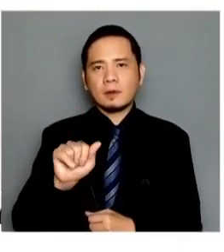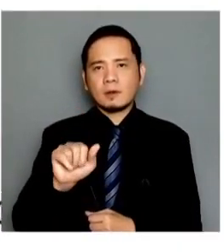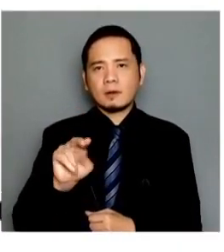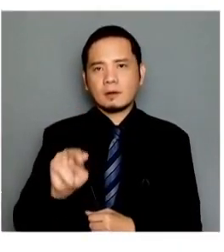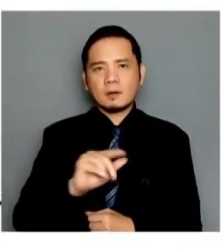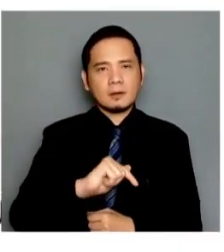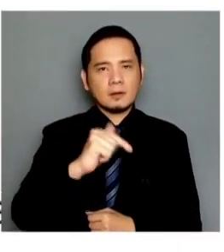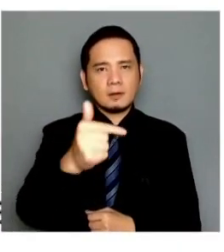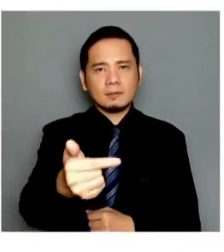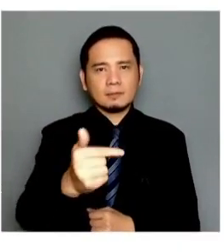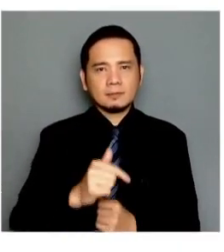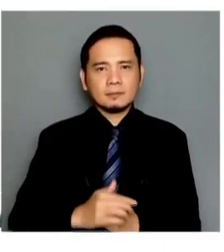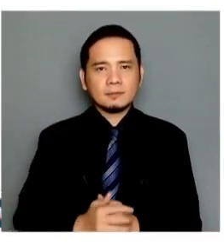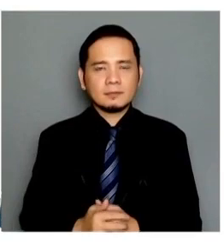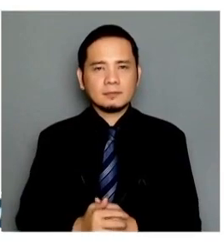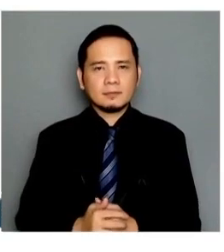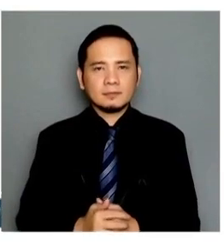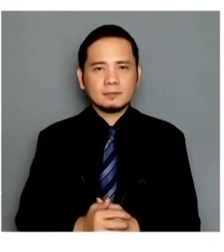Viv?